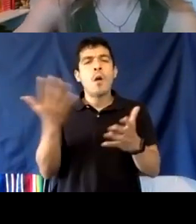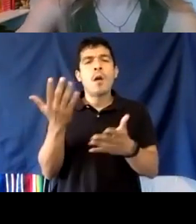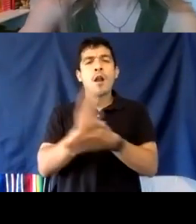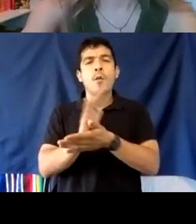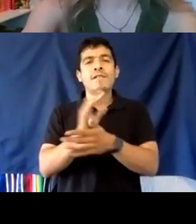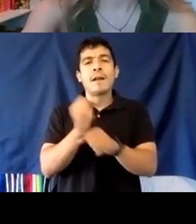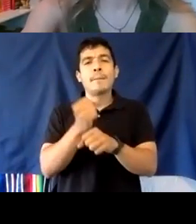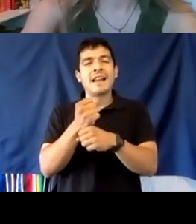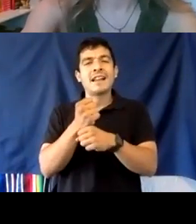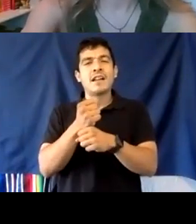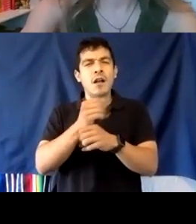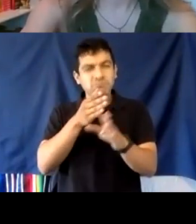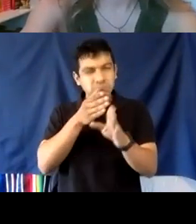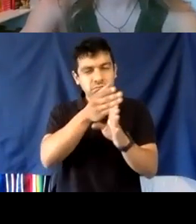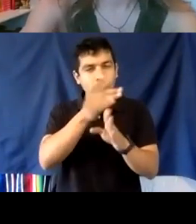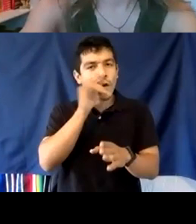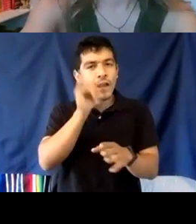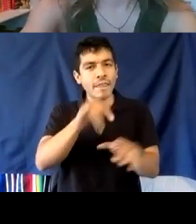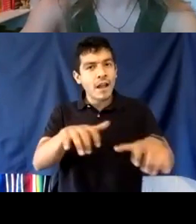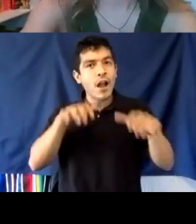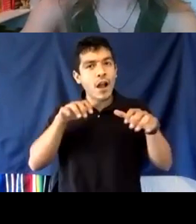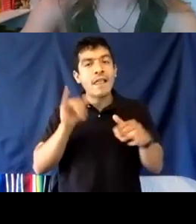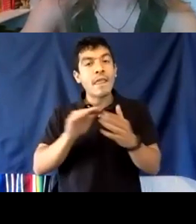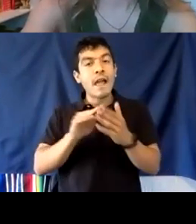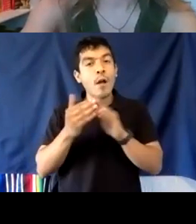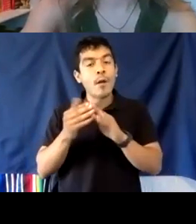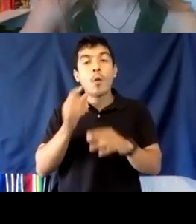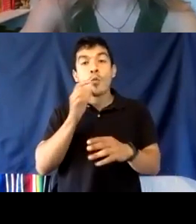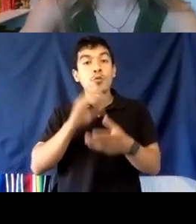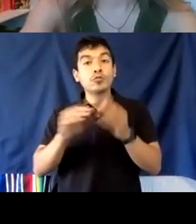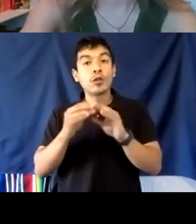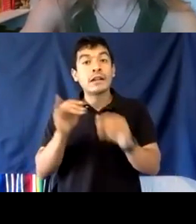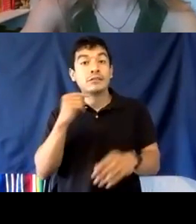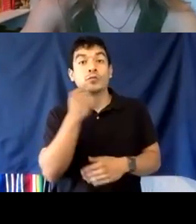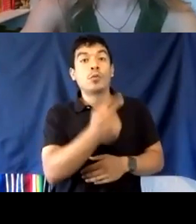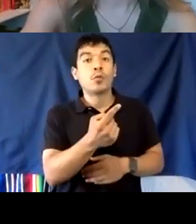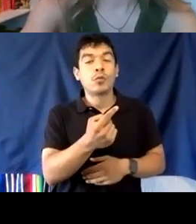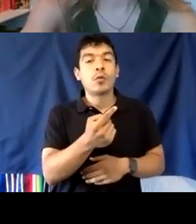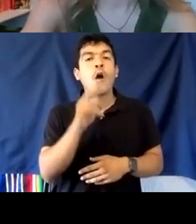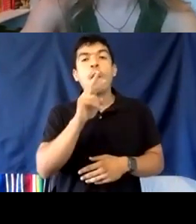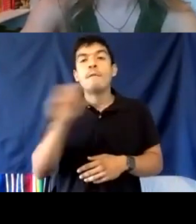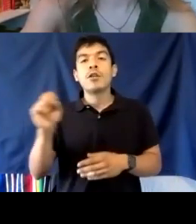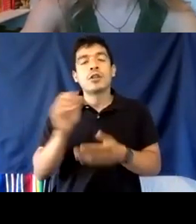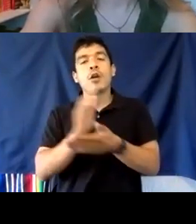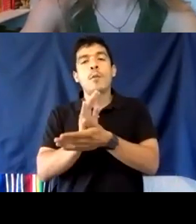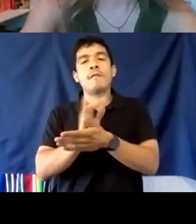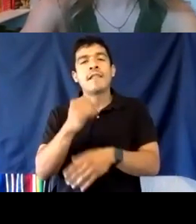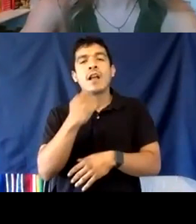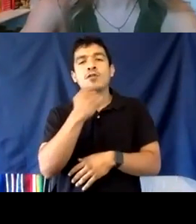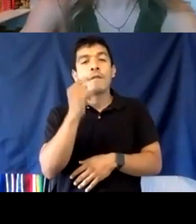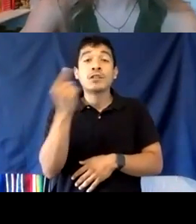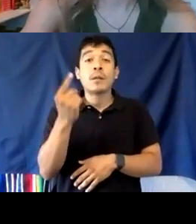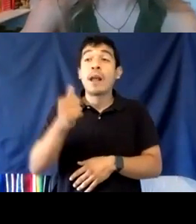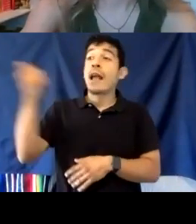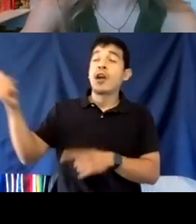for the audience, like the community that's whose story is being told, versus films that have been made for someone else